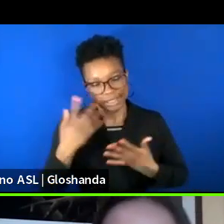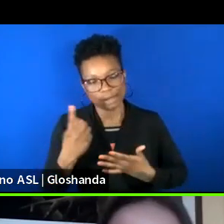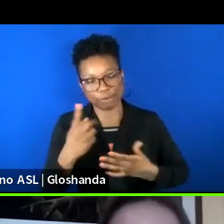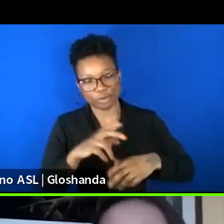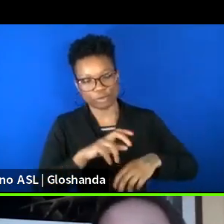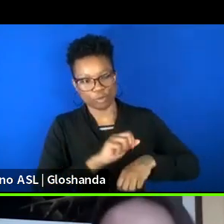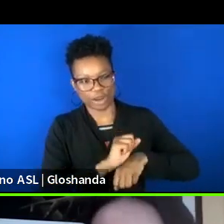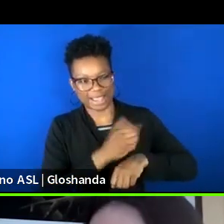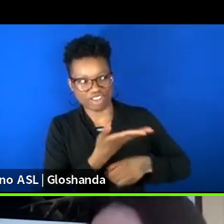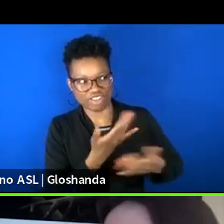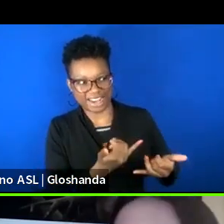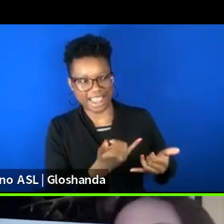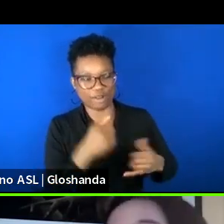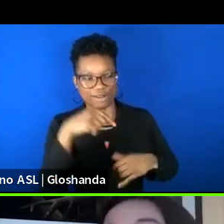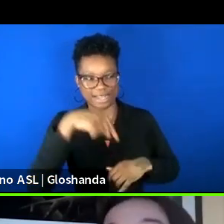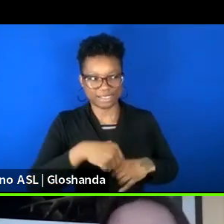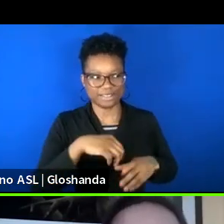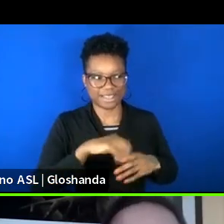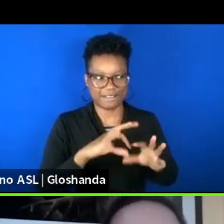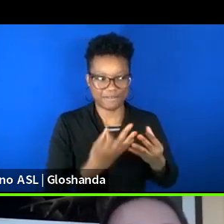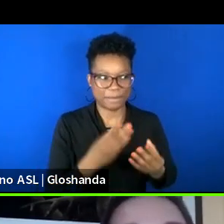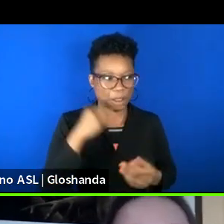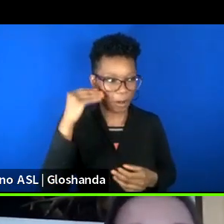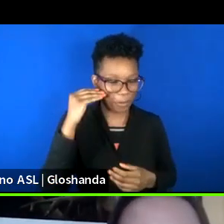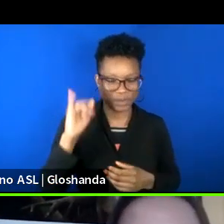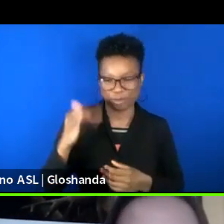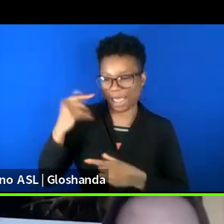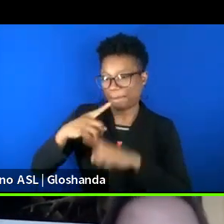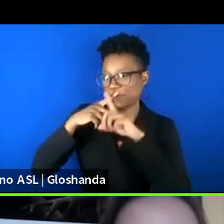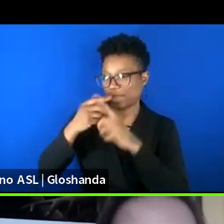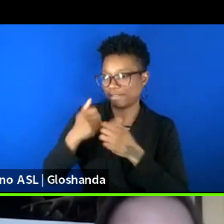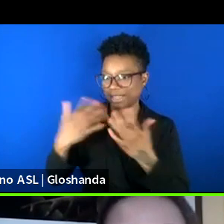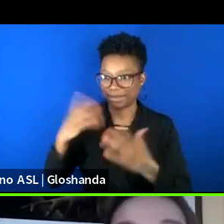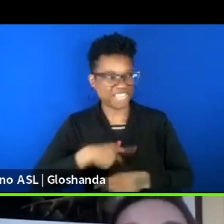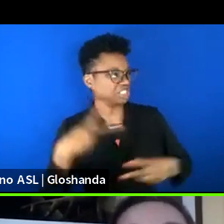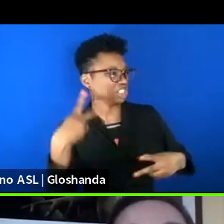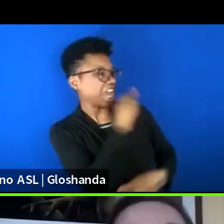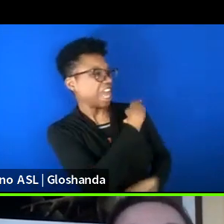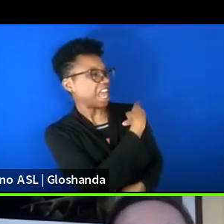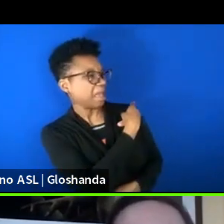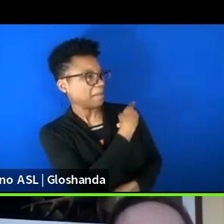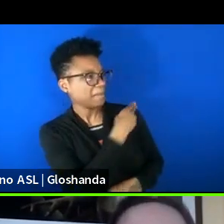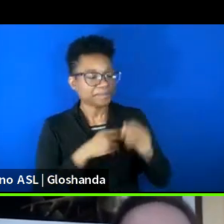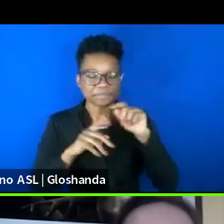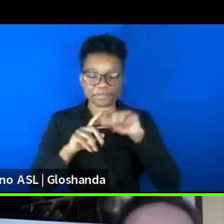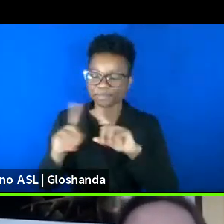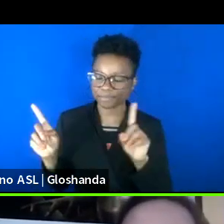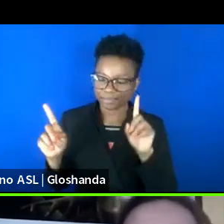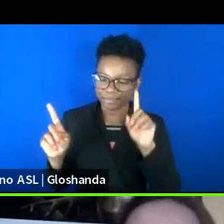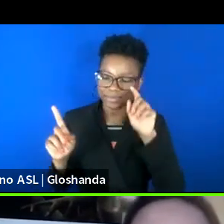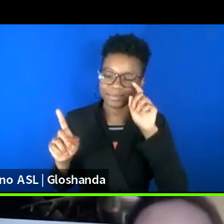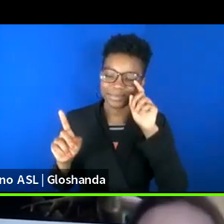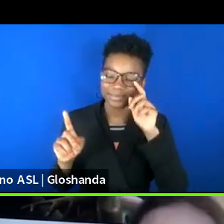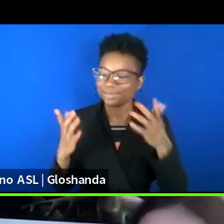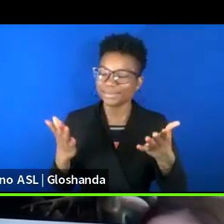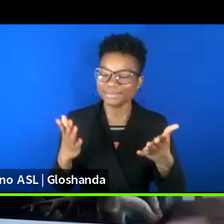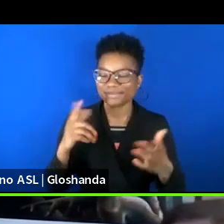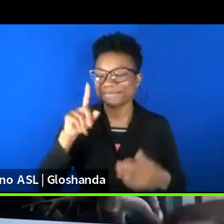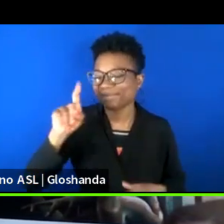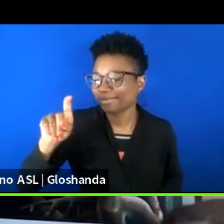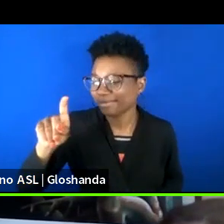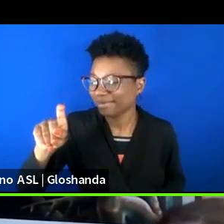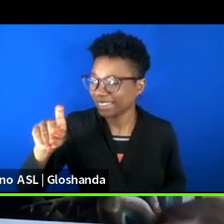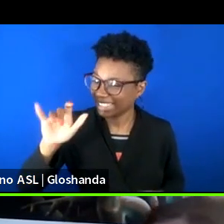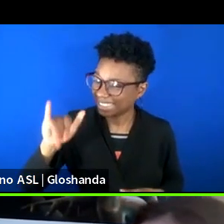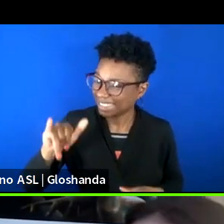like, that's why everything's muted, because I'm like, shut up. But but is that, I don't know, is that discouraged? I